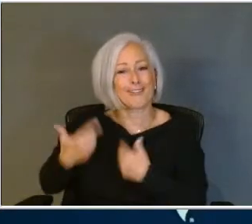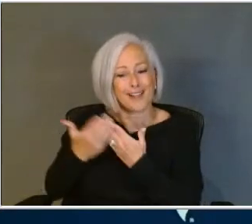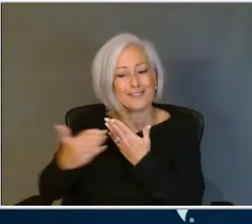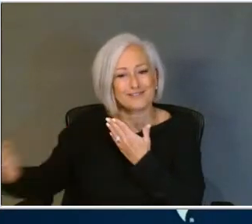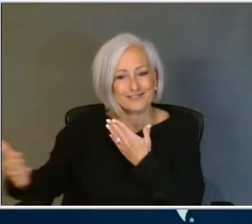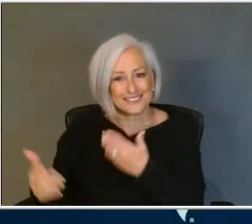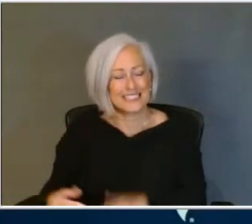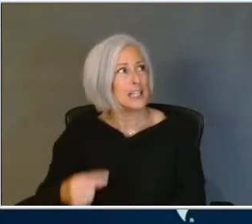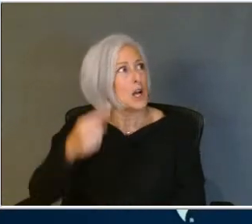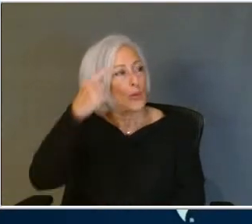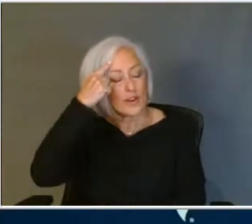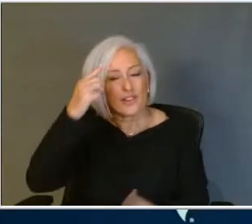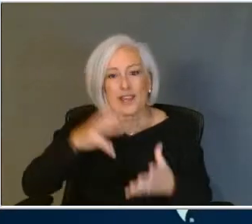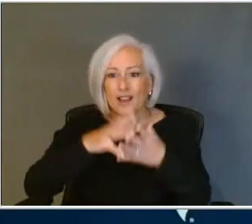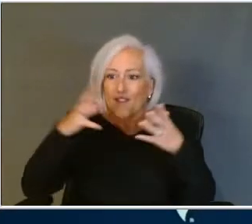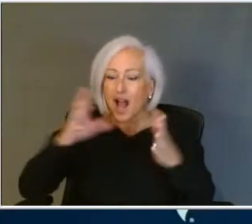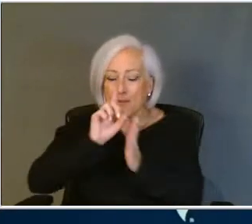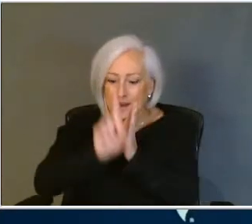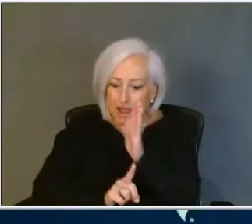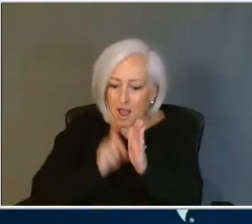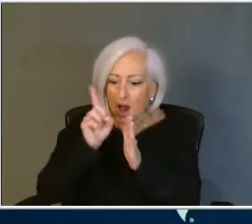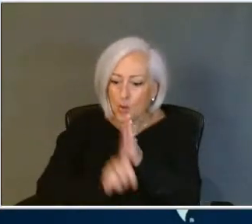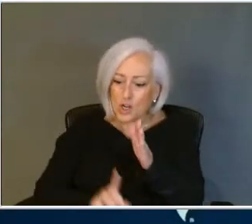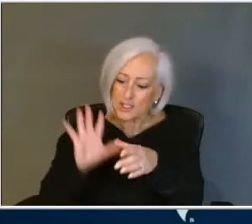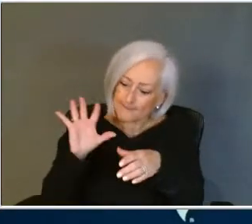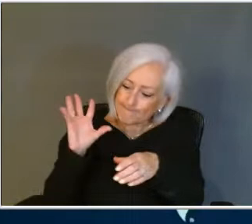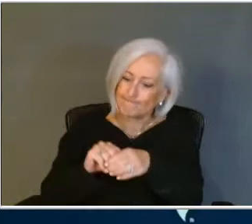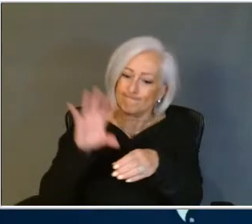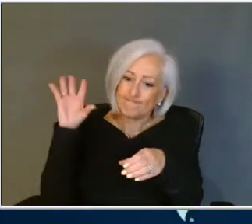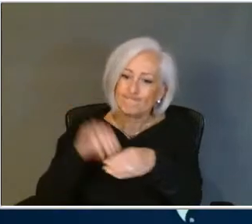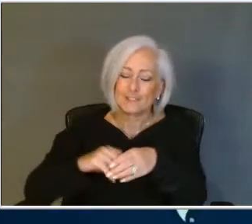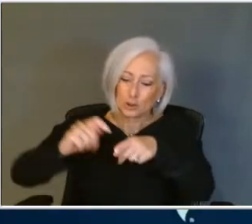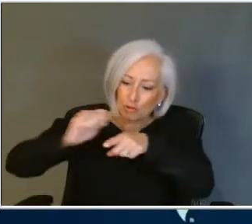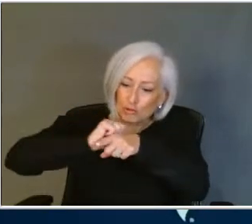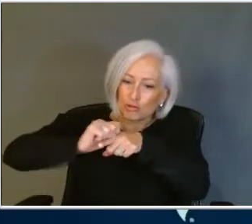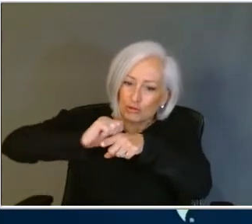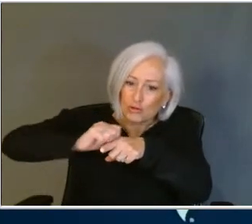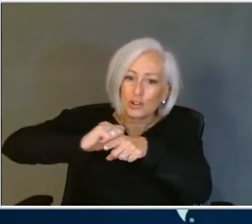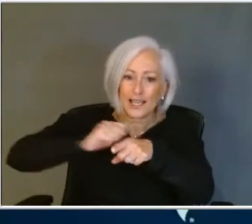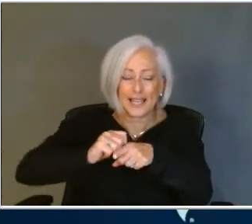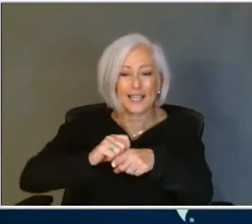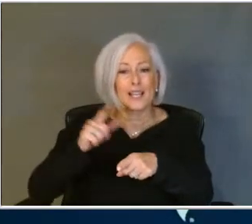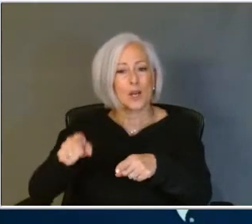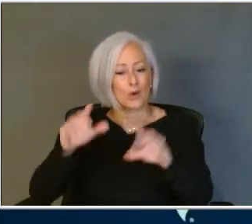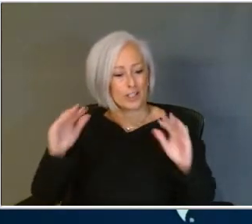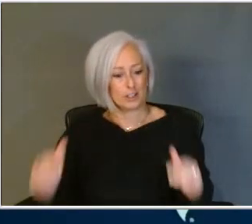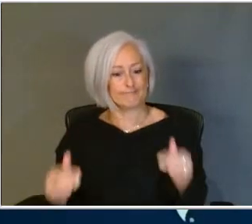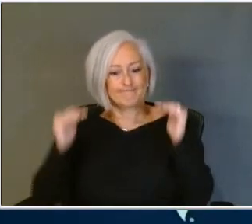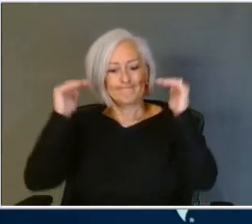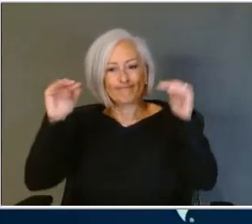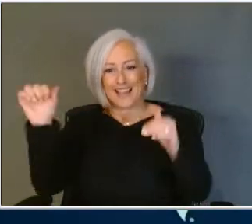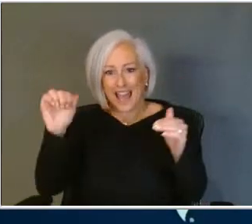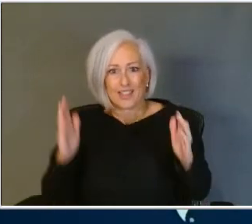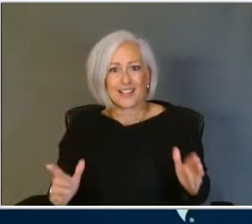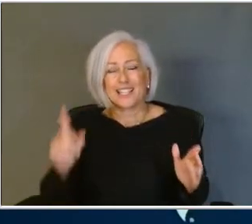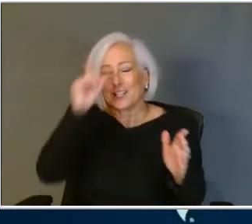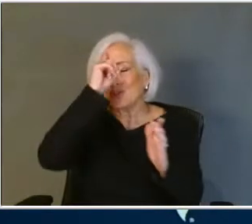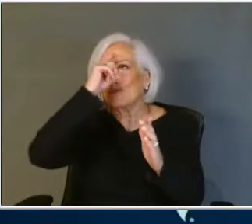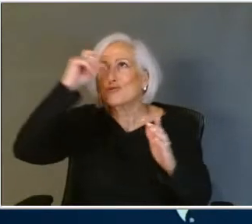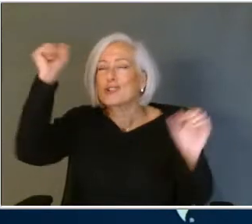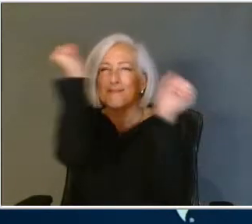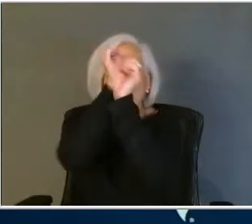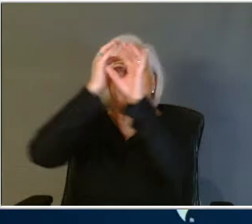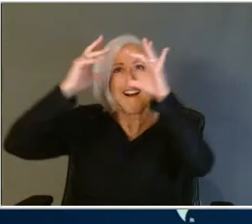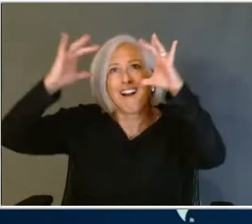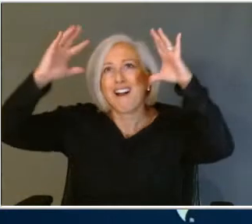in and invested into your training. And I think as a competitive elite level athlete, when you're young, you dream and aspire to those big dream goals, right,